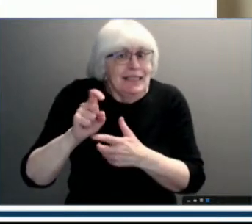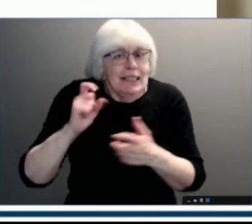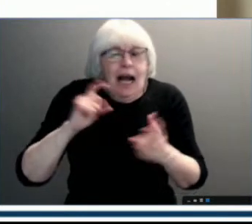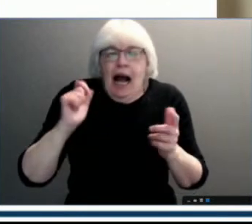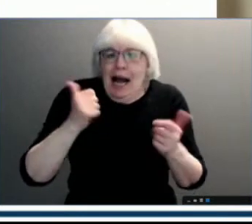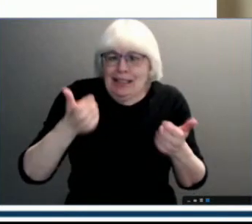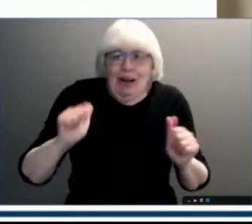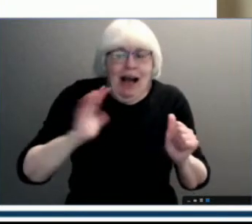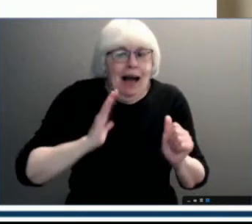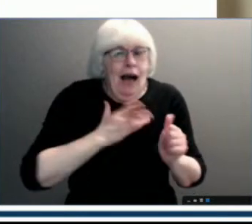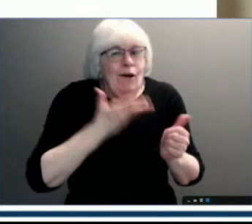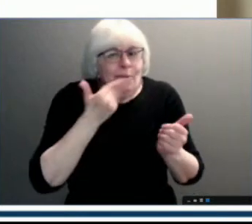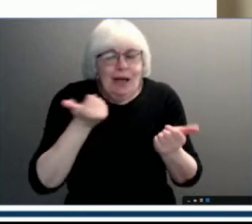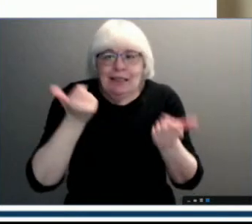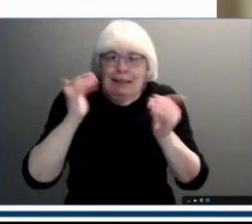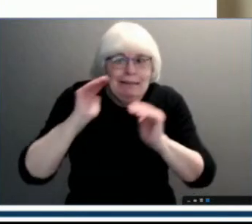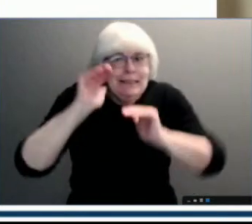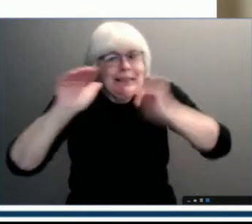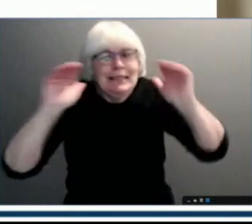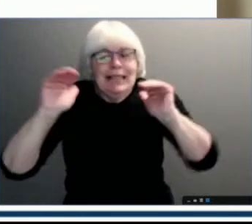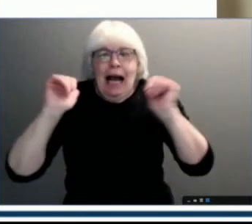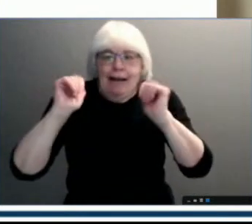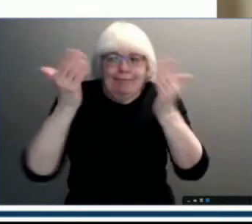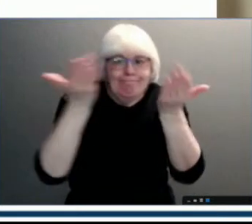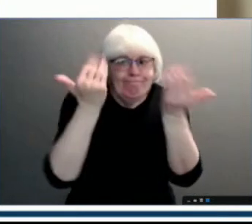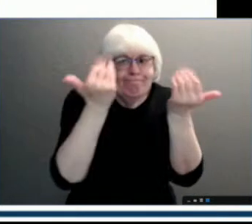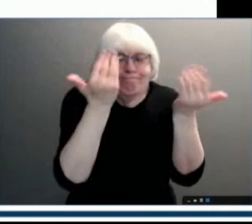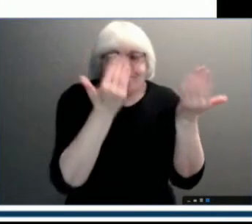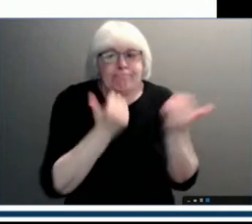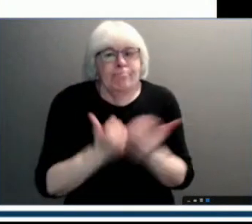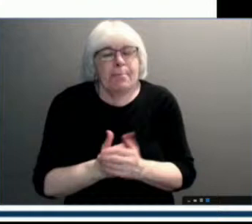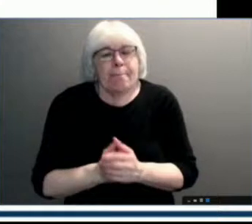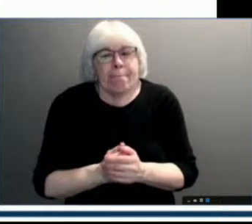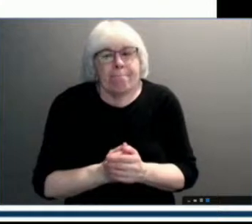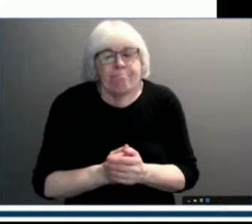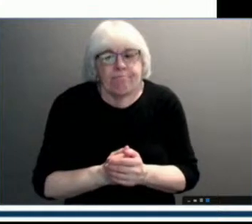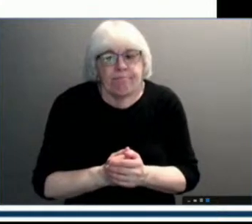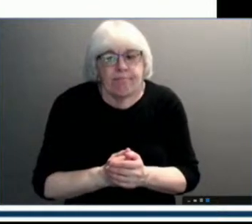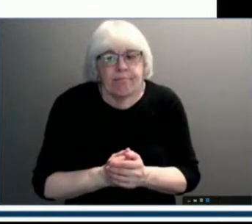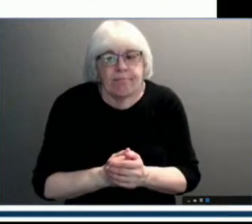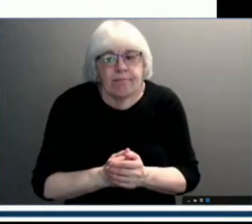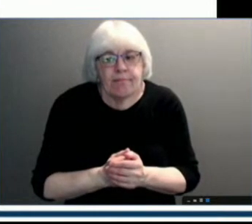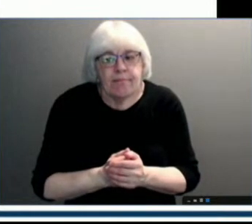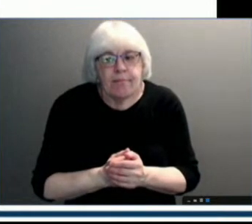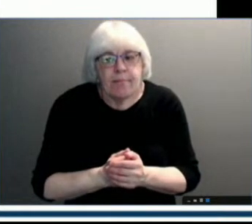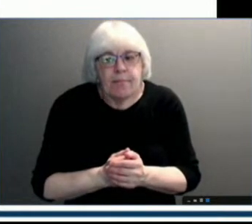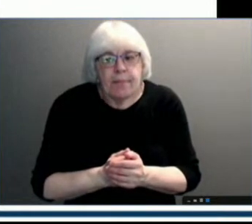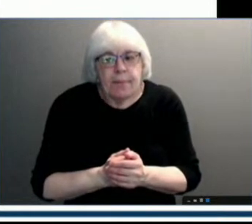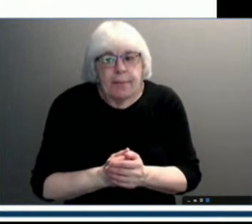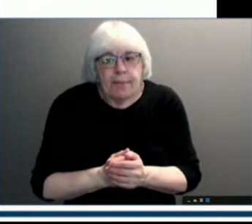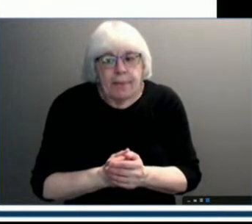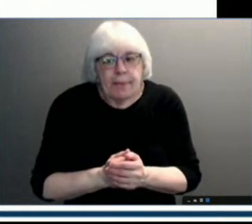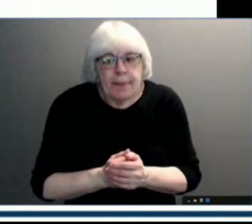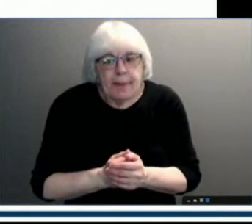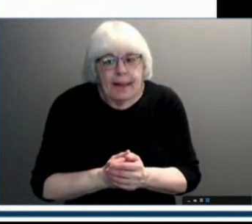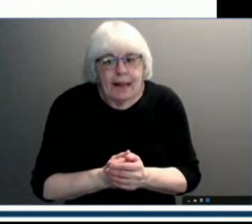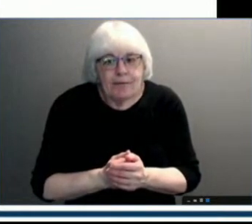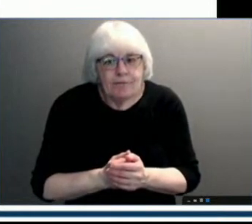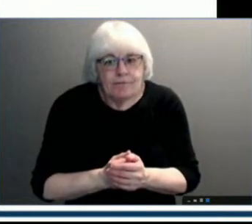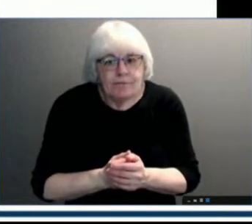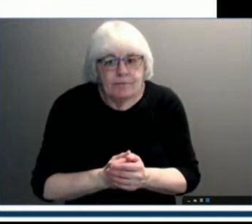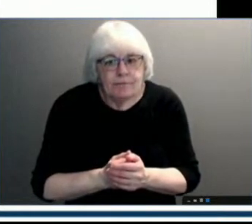are eligible their booster as quick as possible. Next, we'll go to Lois Ann Dort with the Guysborough Journal. Go ahead, Lois